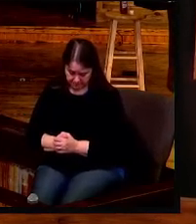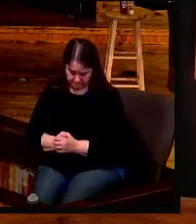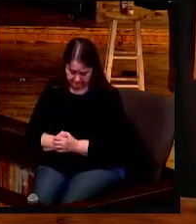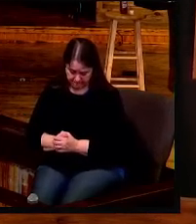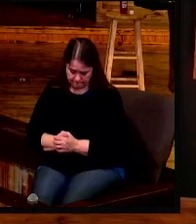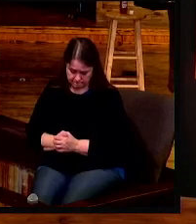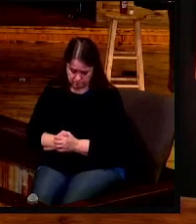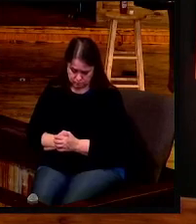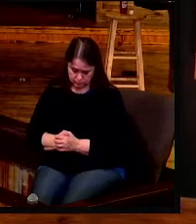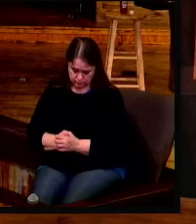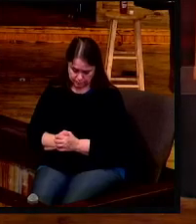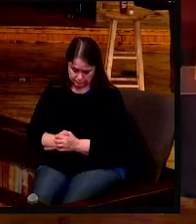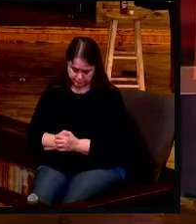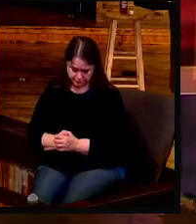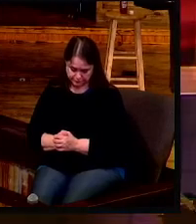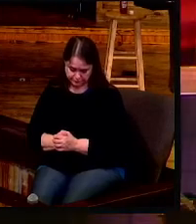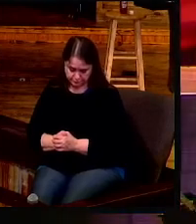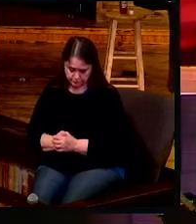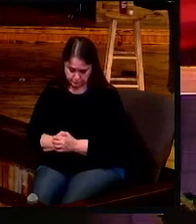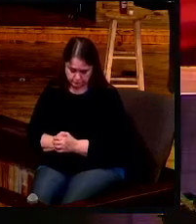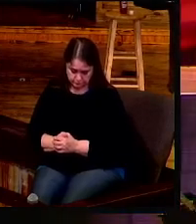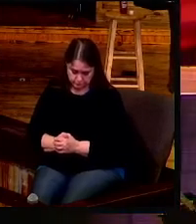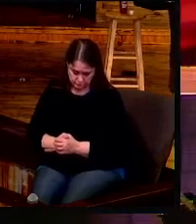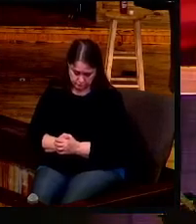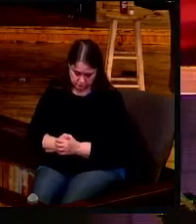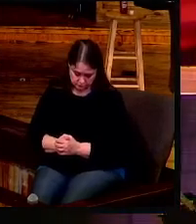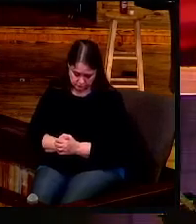It's called A Day with the Devil by Matt Mason.